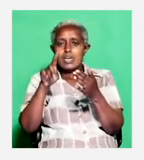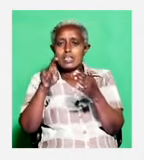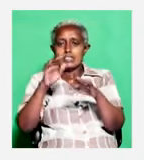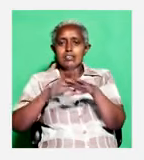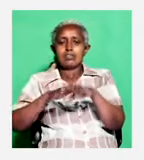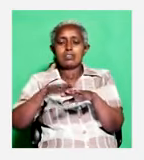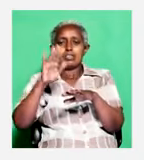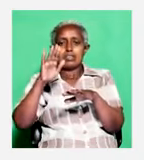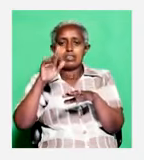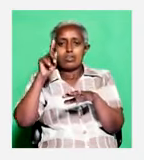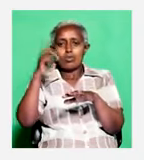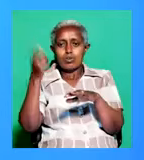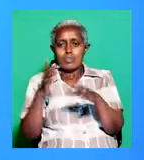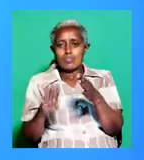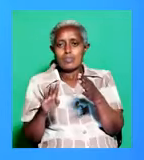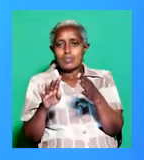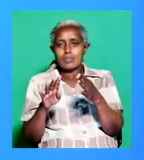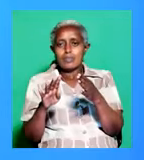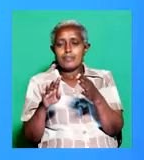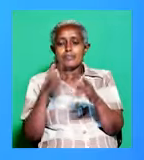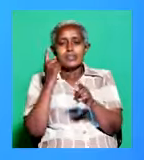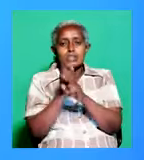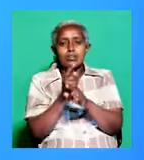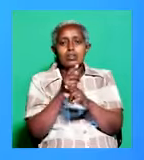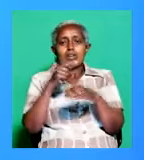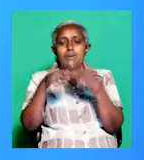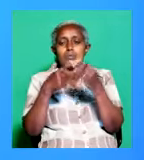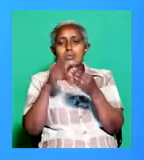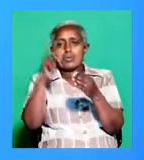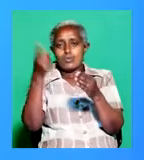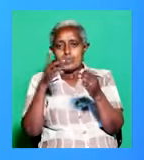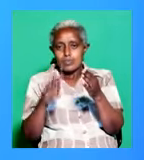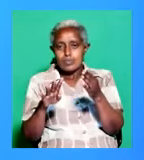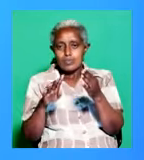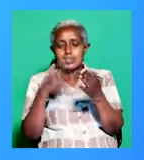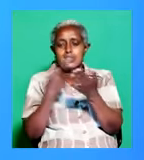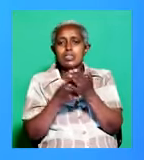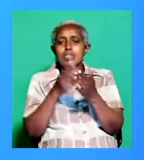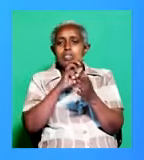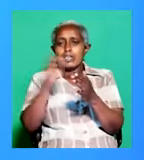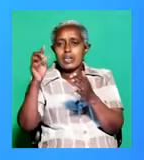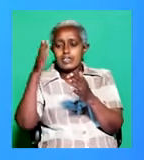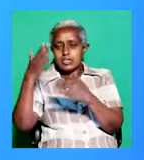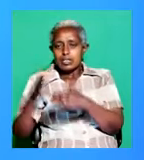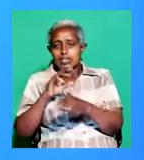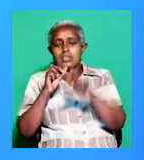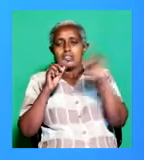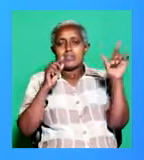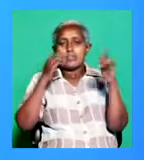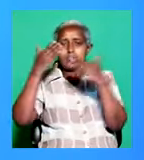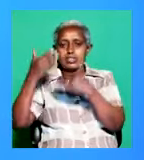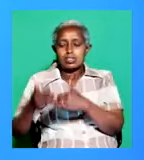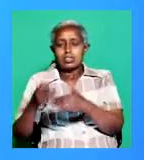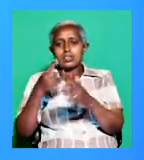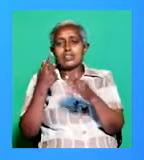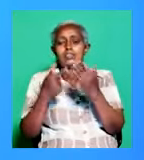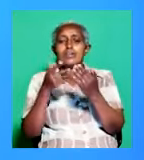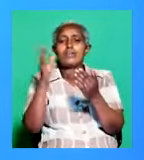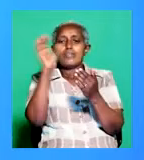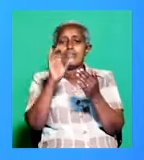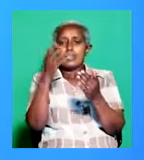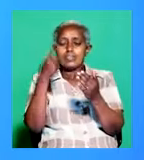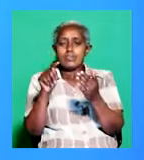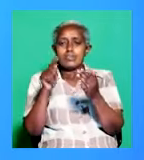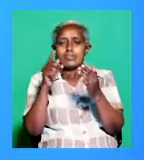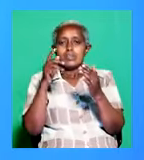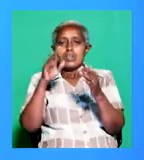than 1 over 4. We are not sure about 1 over 4. We have to check the right side and the left side. So, and let's find